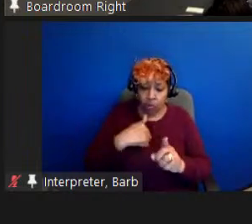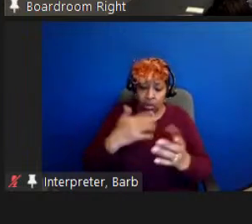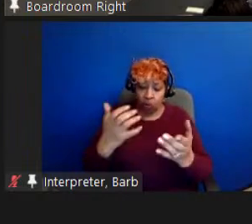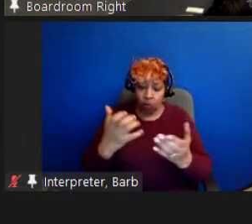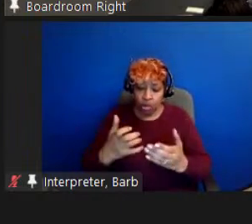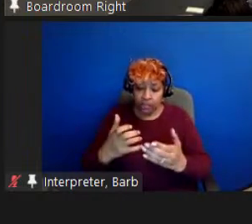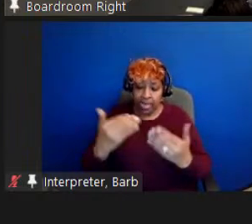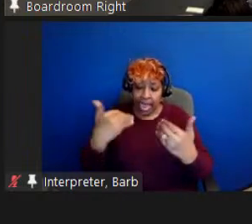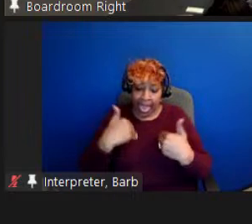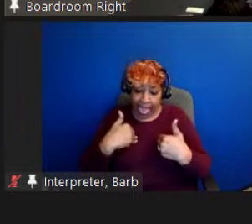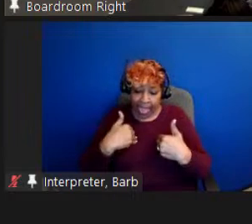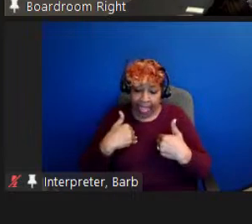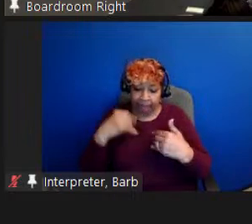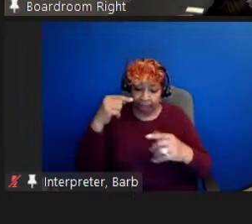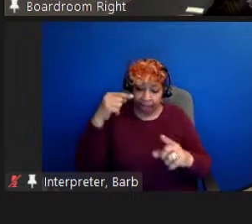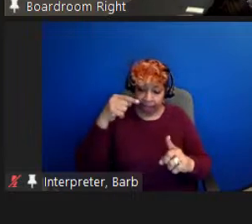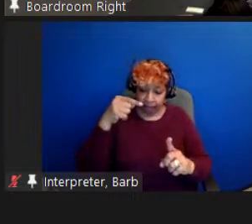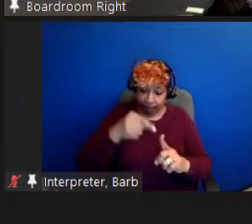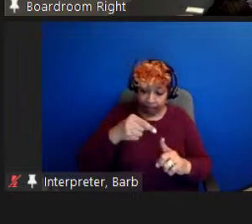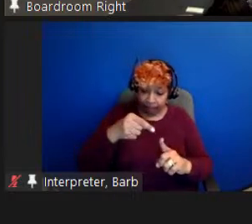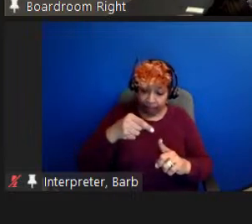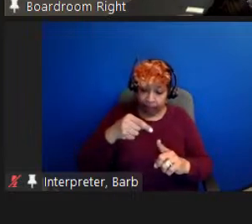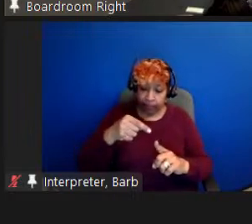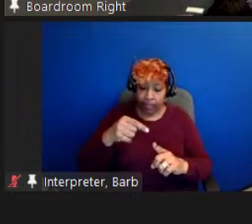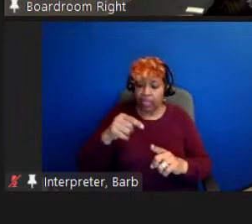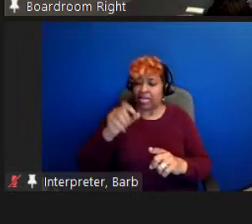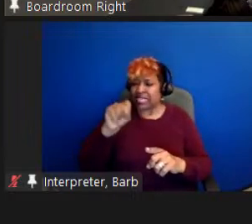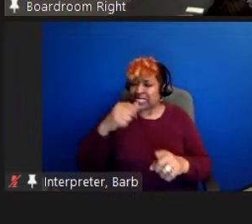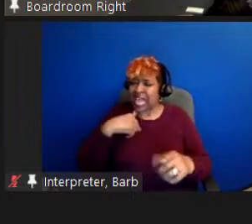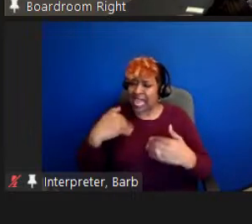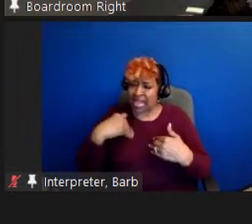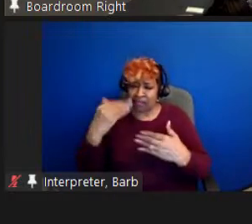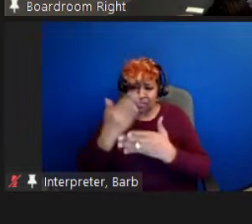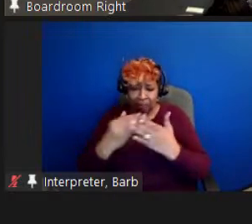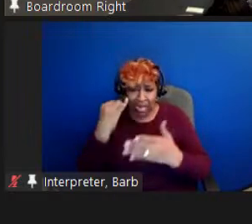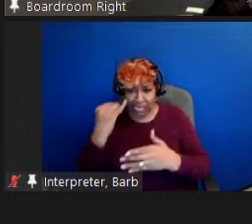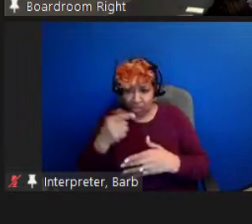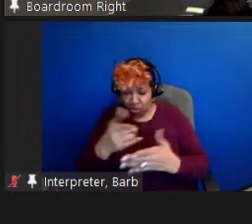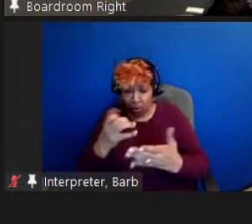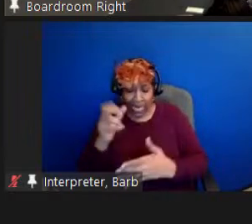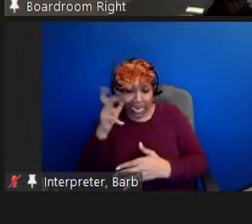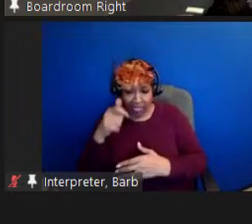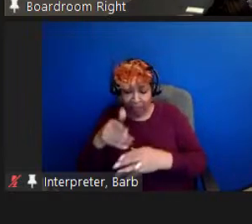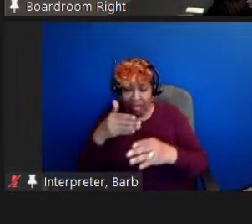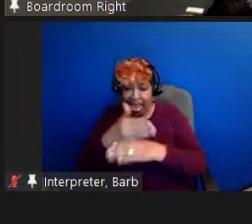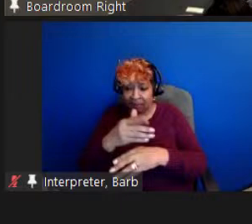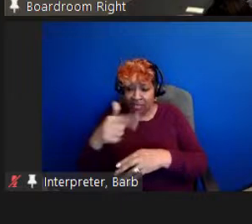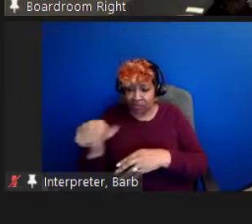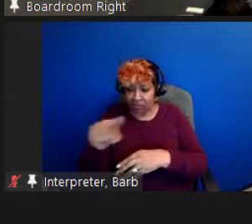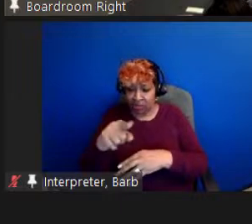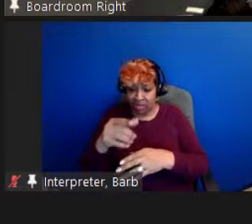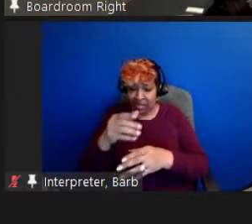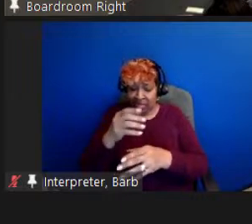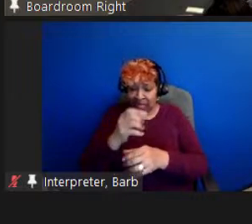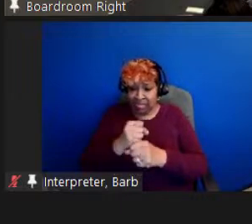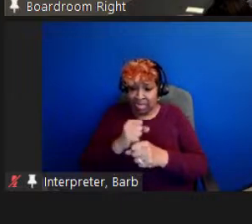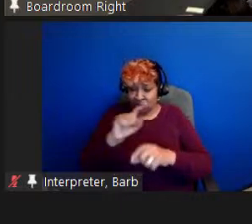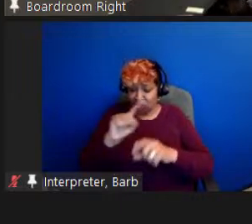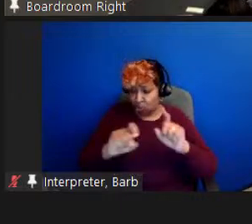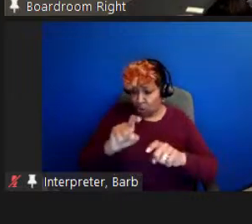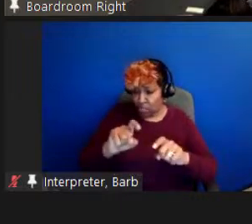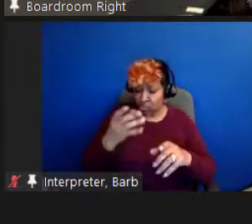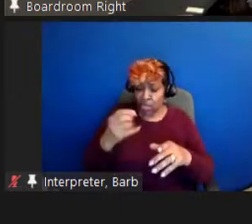on guidance from you all. Yeah, sounds good. I have some ideas. Do you want to hear them after everybody's gotten the chance to ask their questions? I